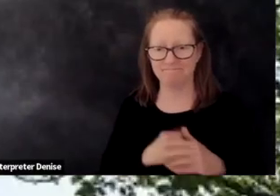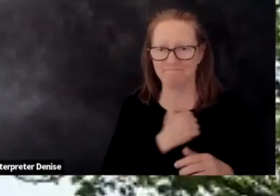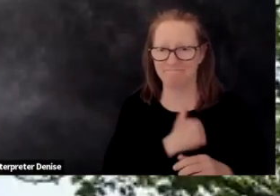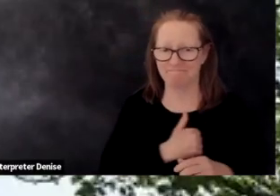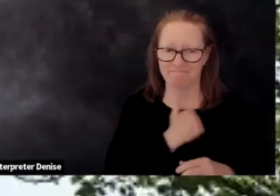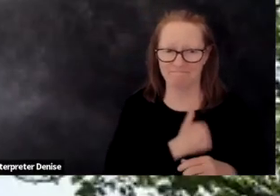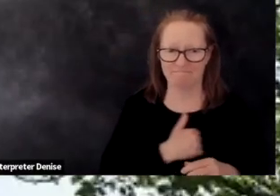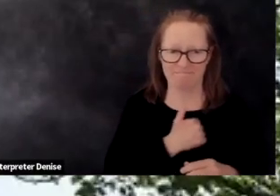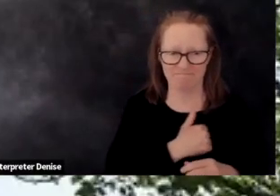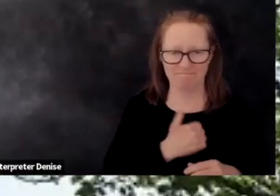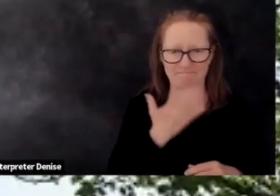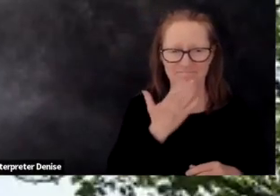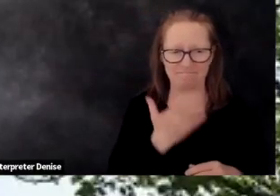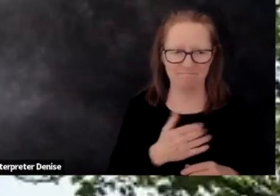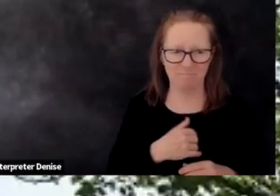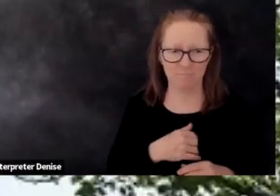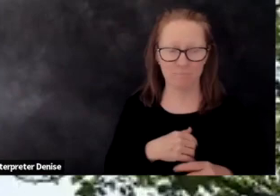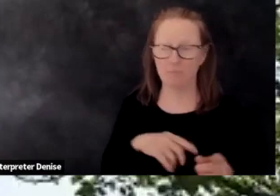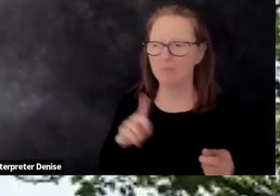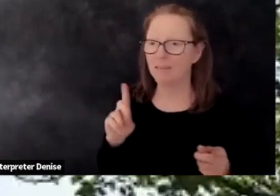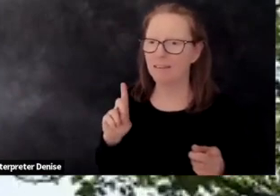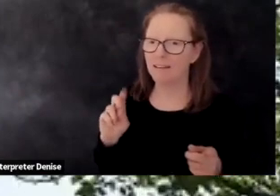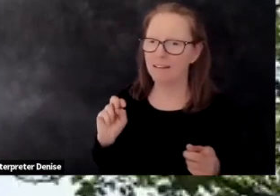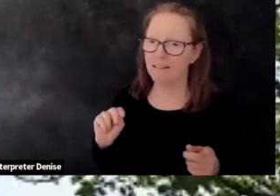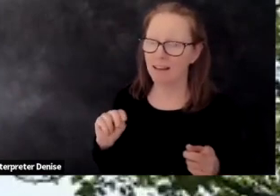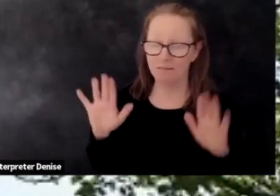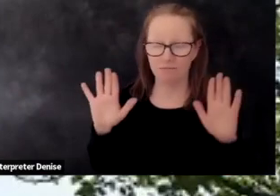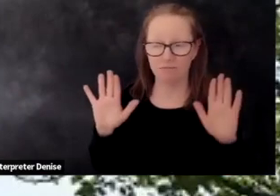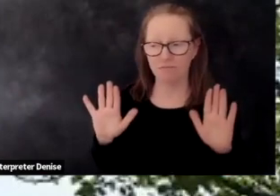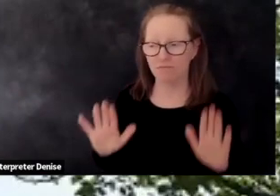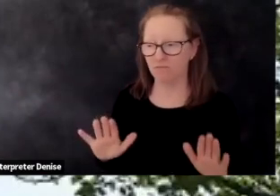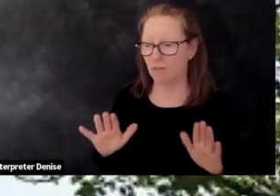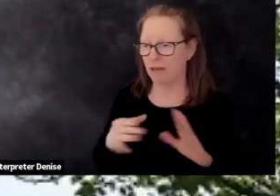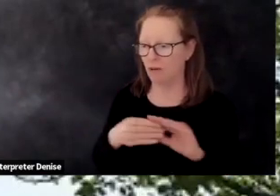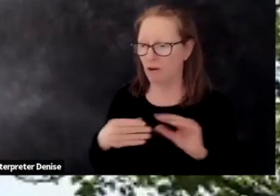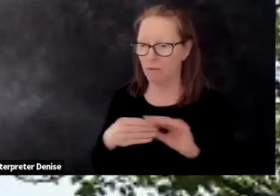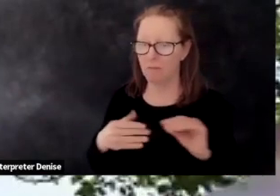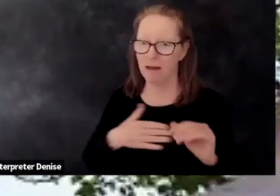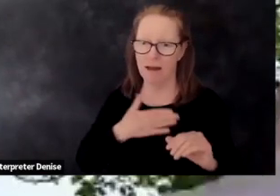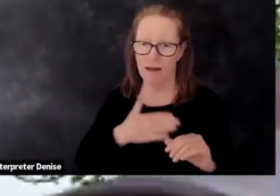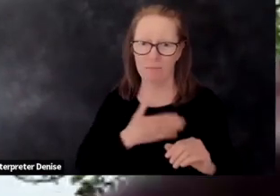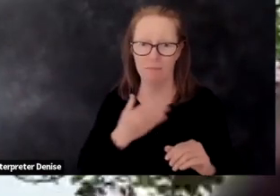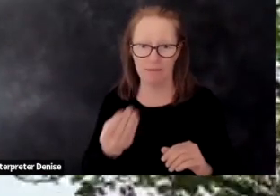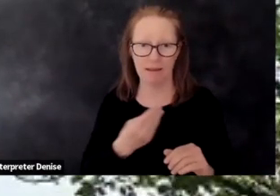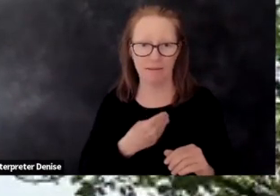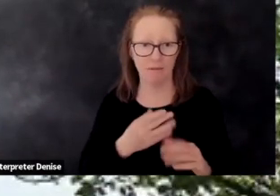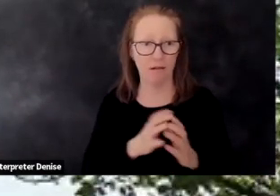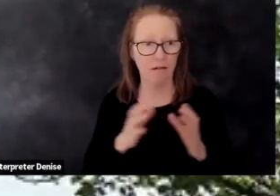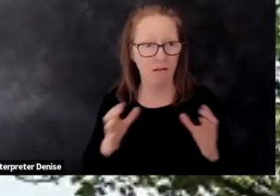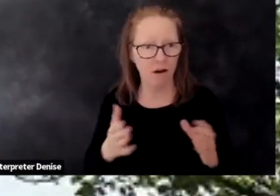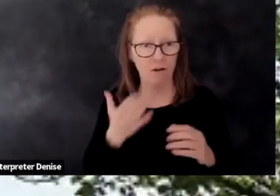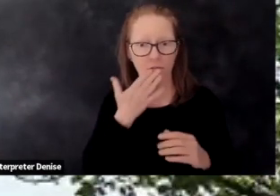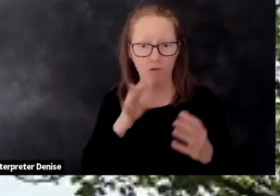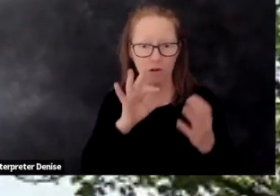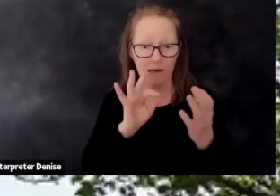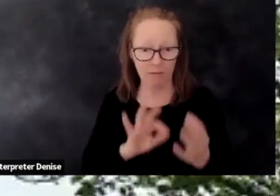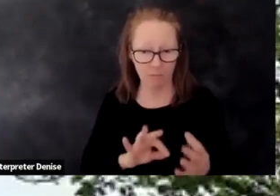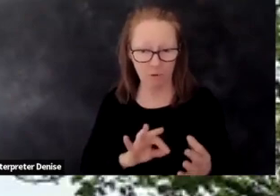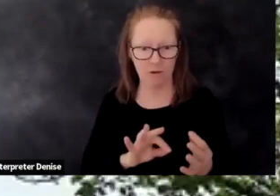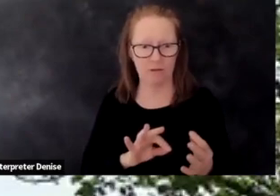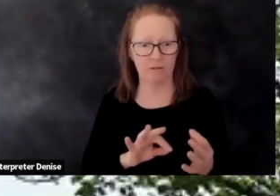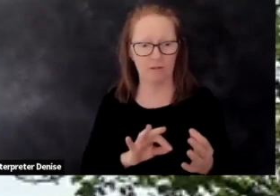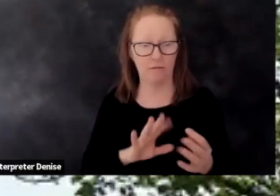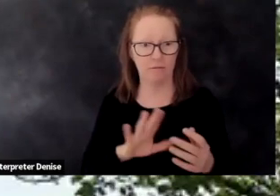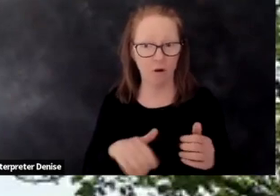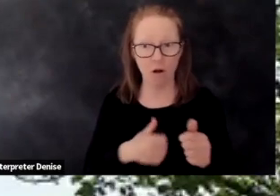No, those great comments. I'm really happy that you provided lots of really good input on this project. A lot of follow